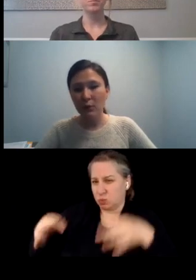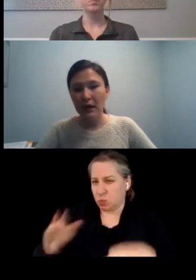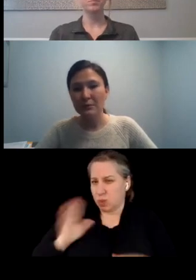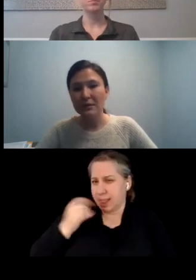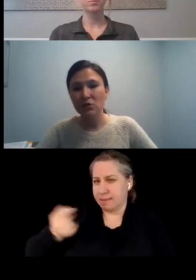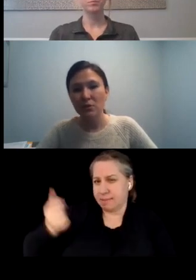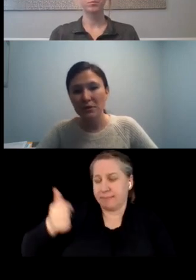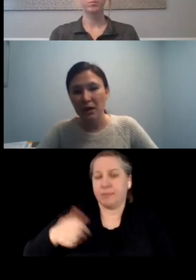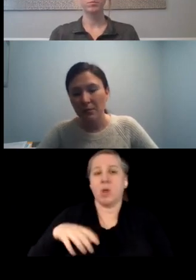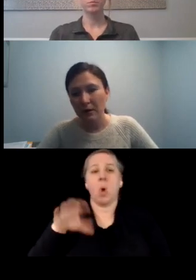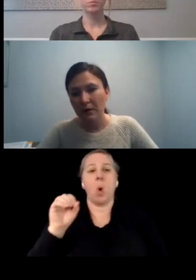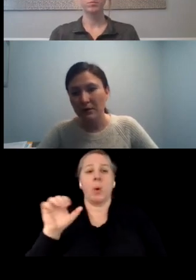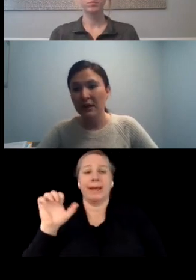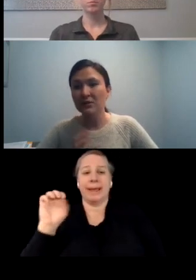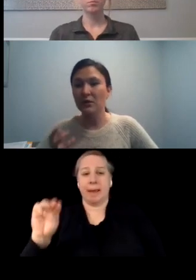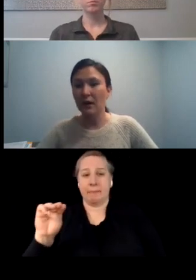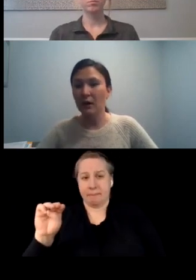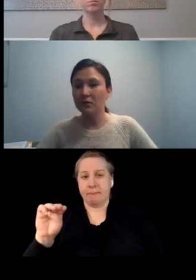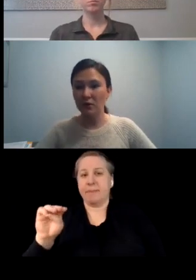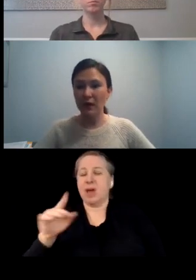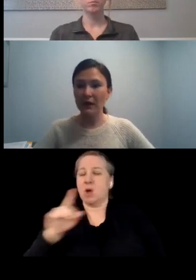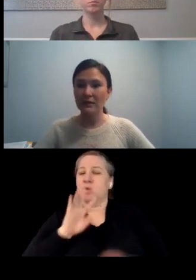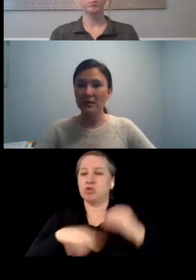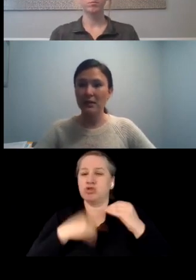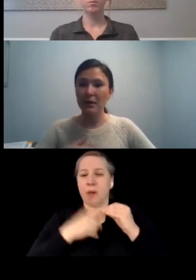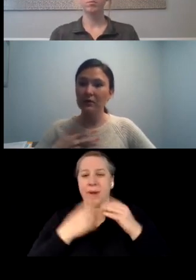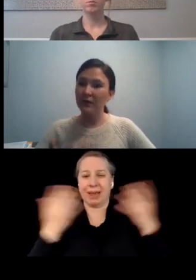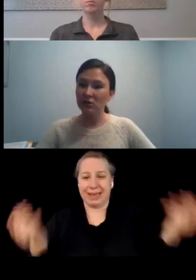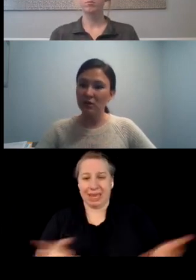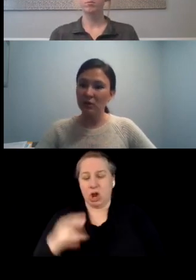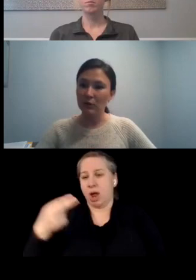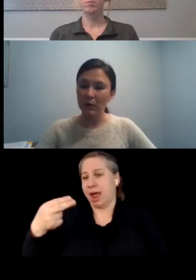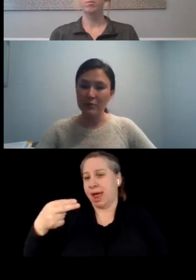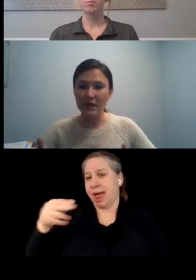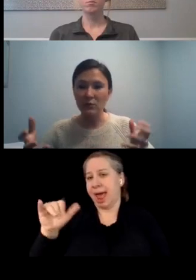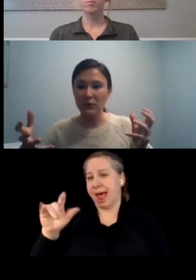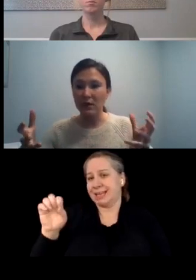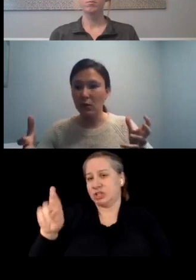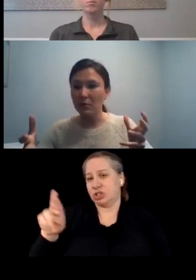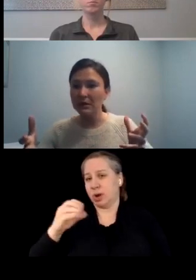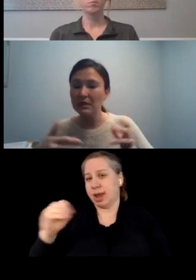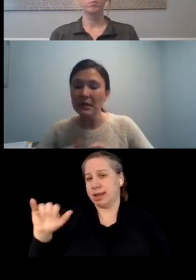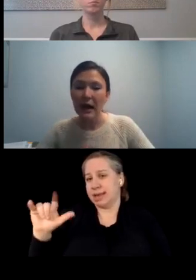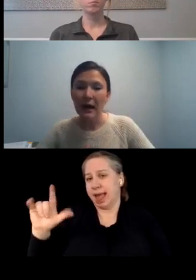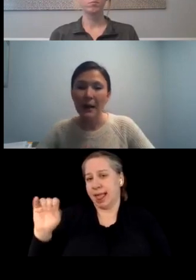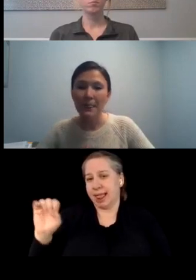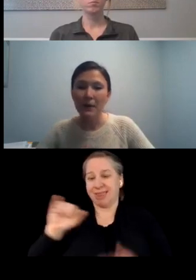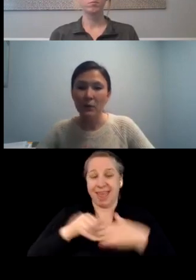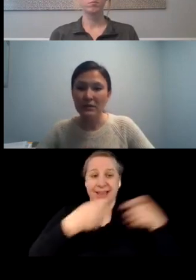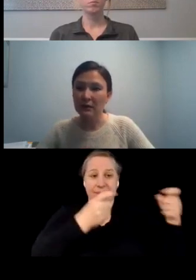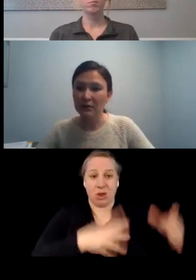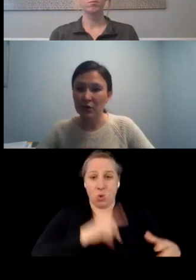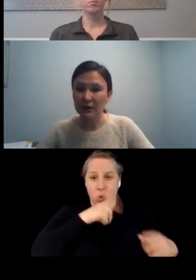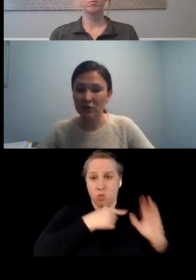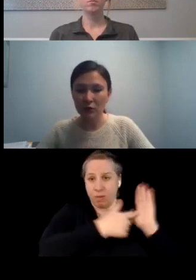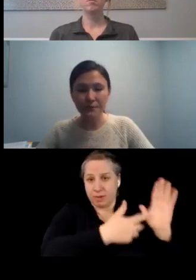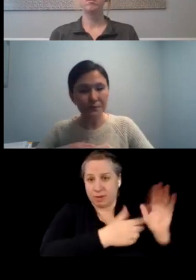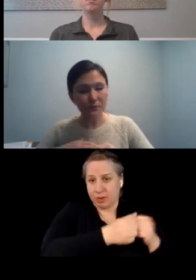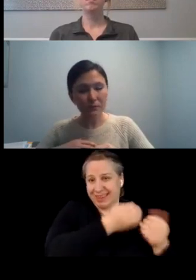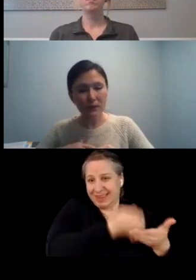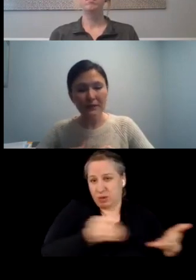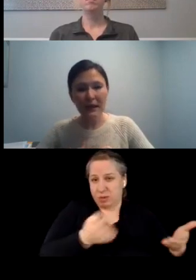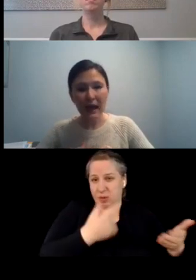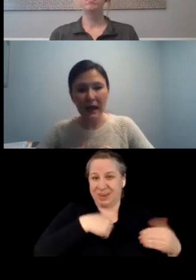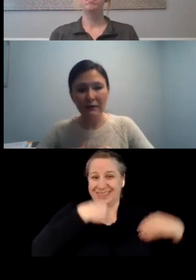when we say OEM, essentially what we're talking about here is Hyster and Yale. So that is the manufacturer that we represent with the equipment that we sell and service.